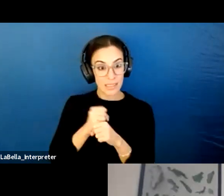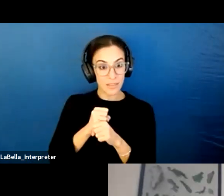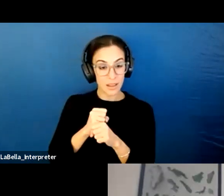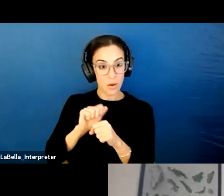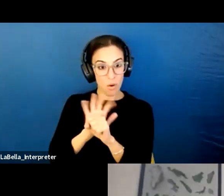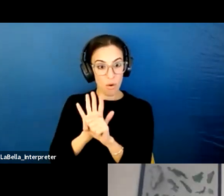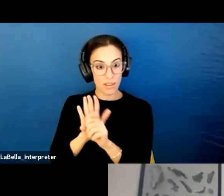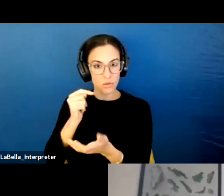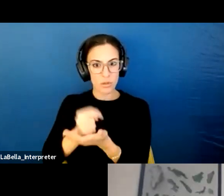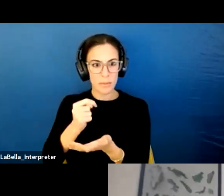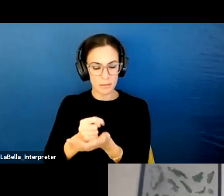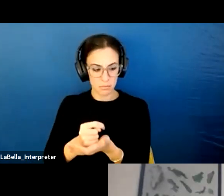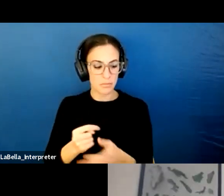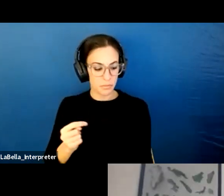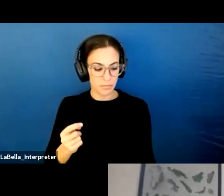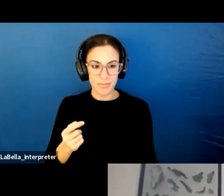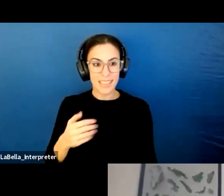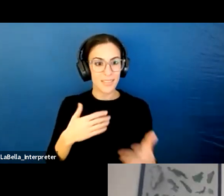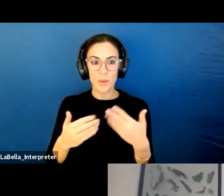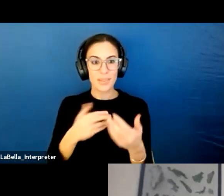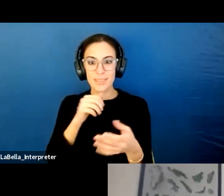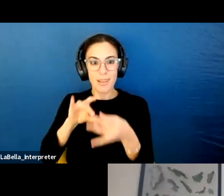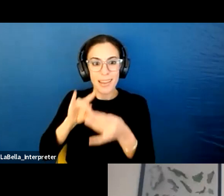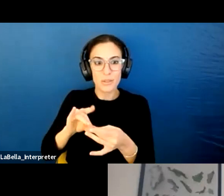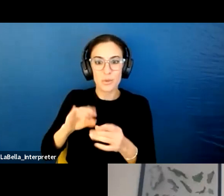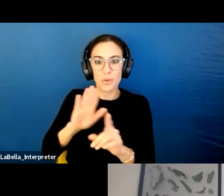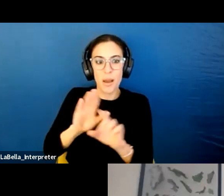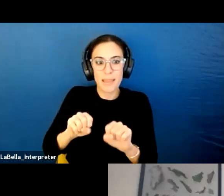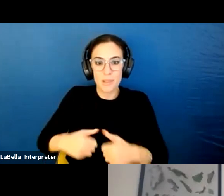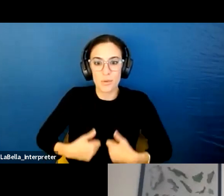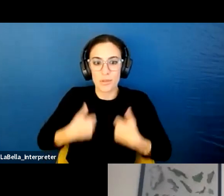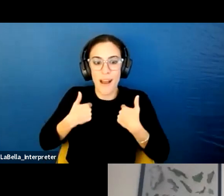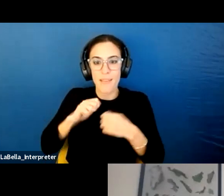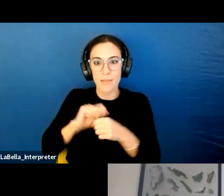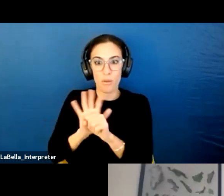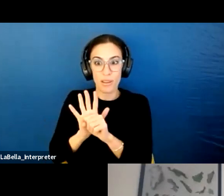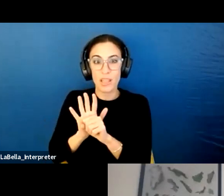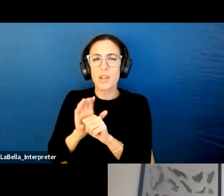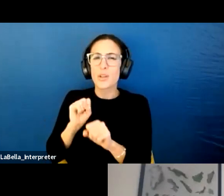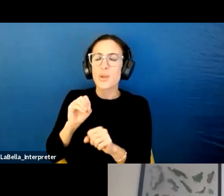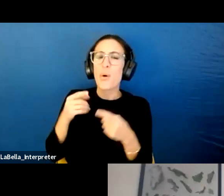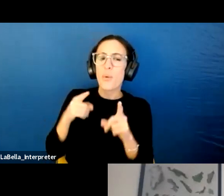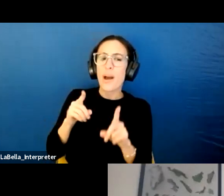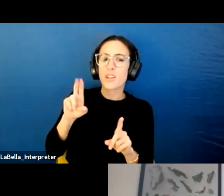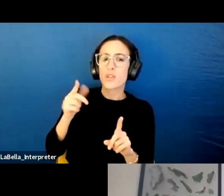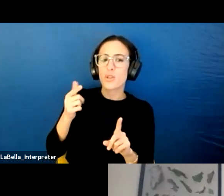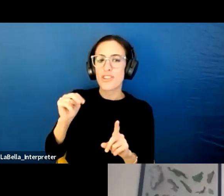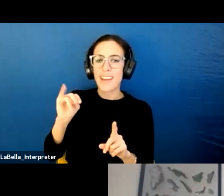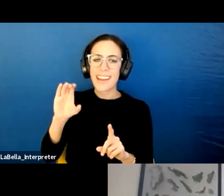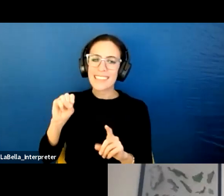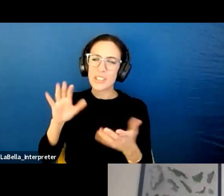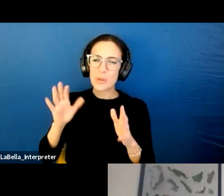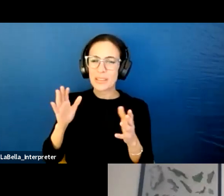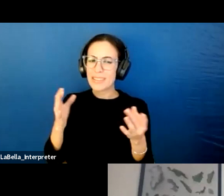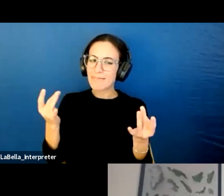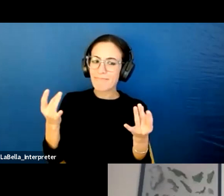treatment. So while eugenics is sort of a slippery term and somewhat vague, I think